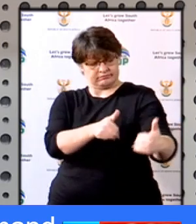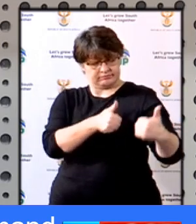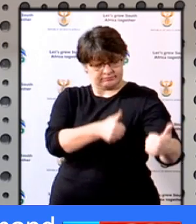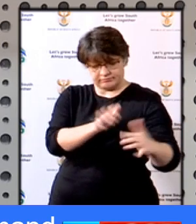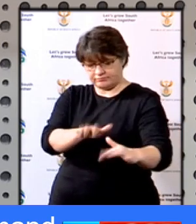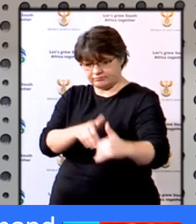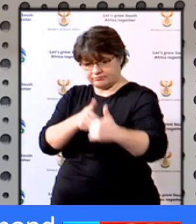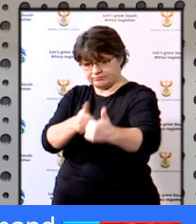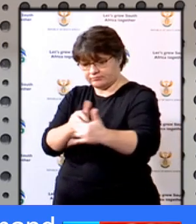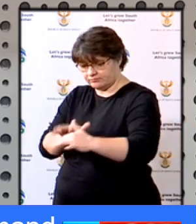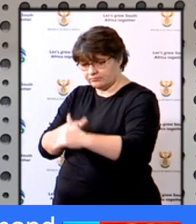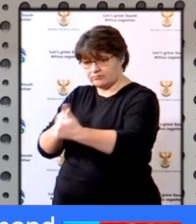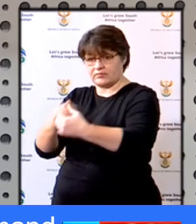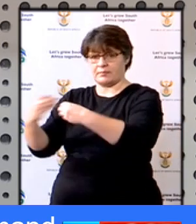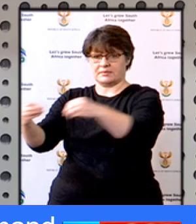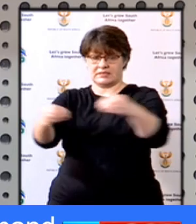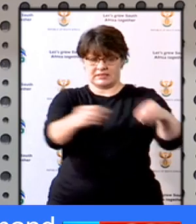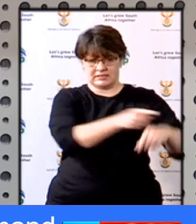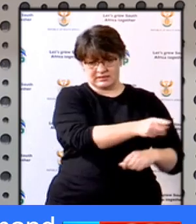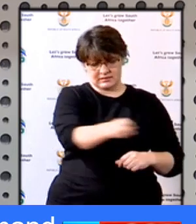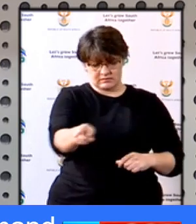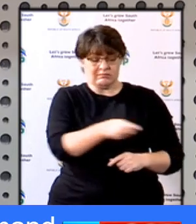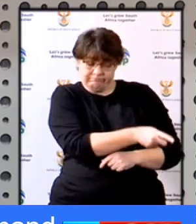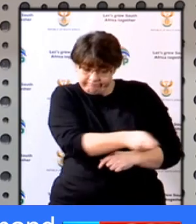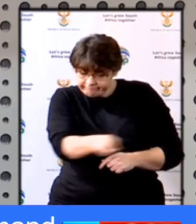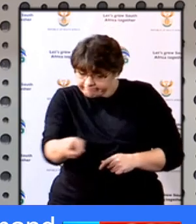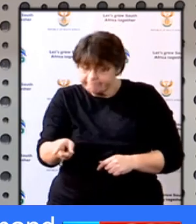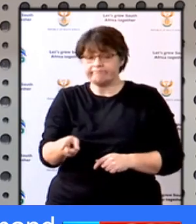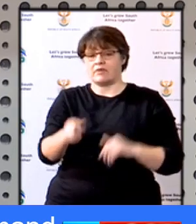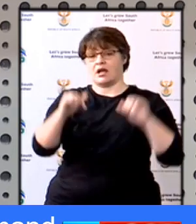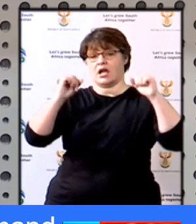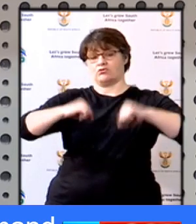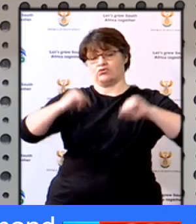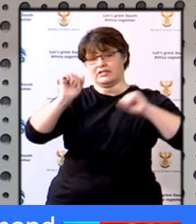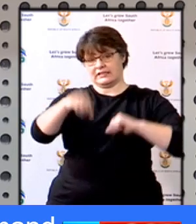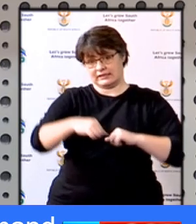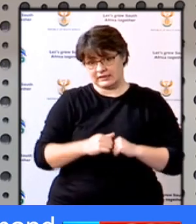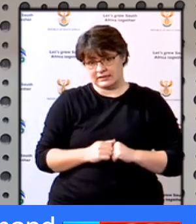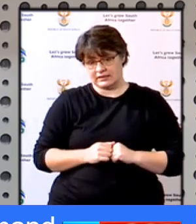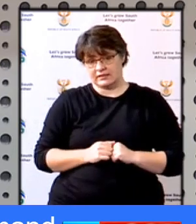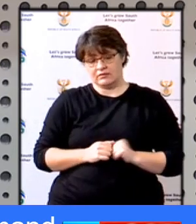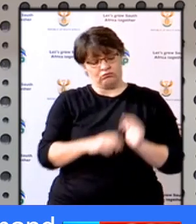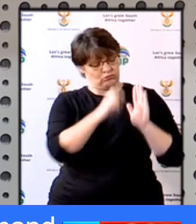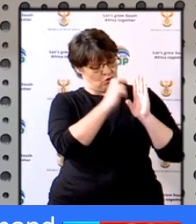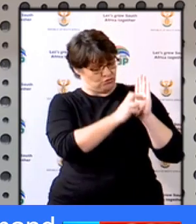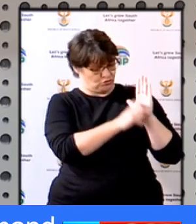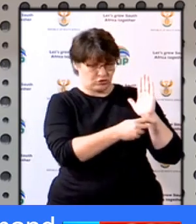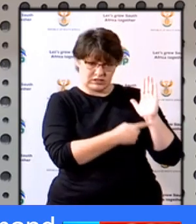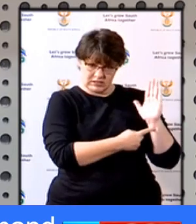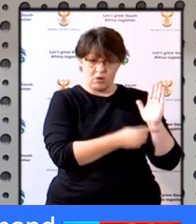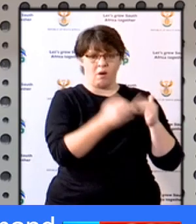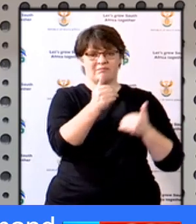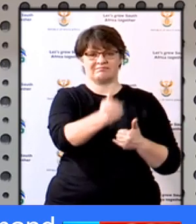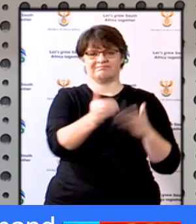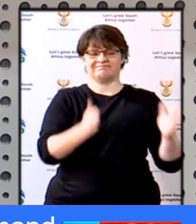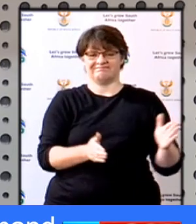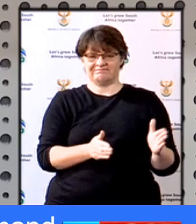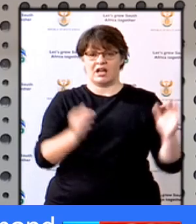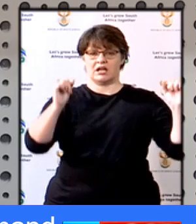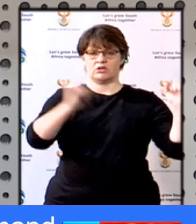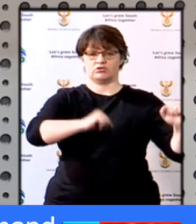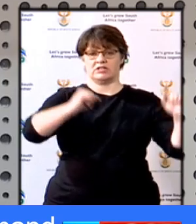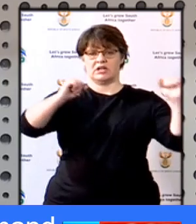industry, and a number of sectors have now agreed to guidelines or compacts,